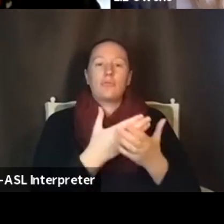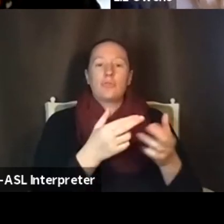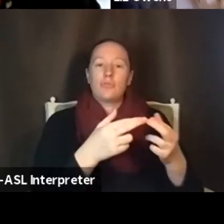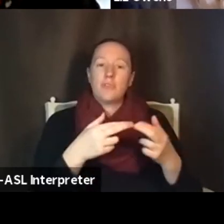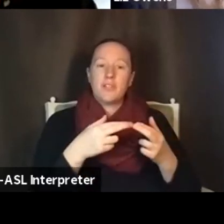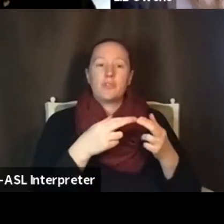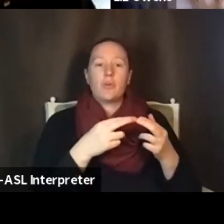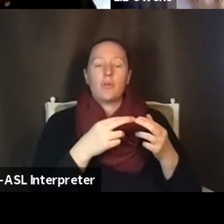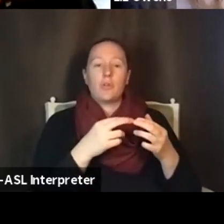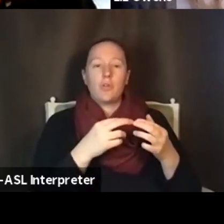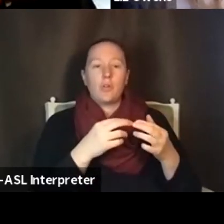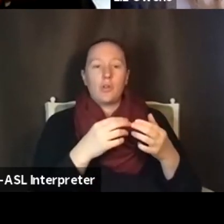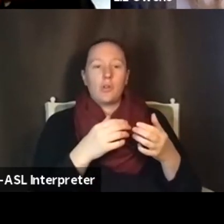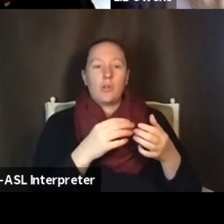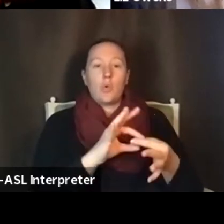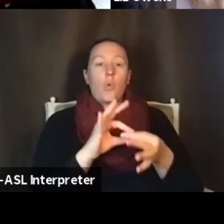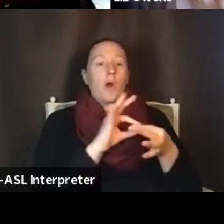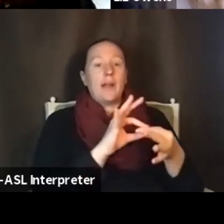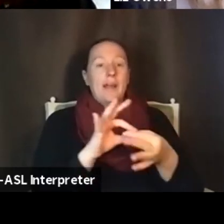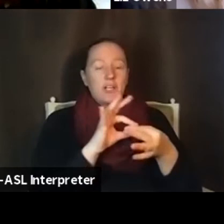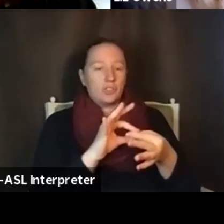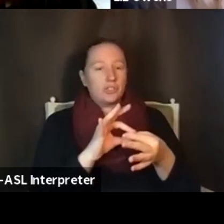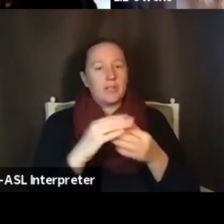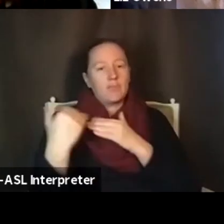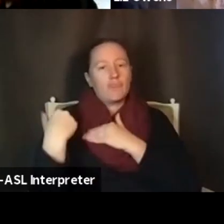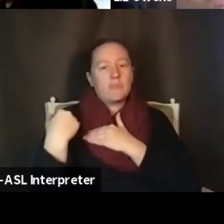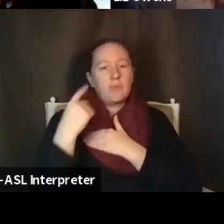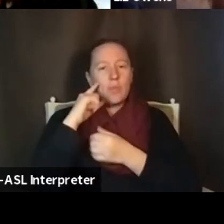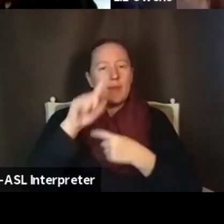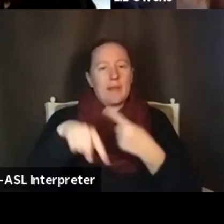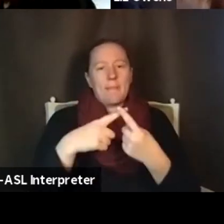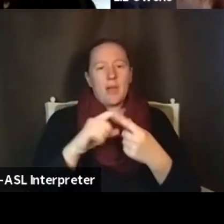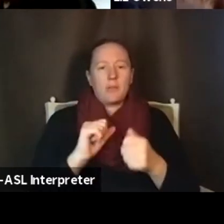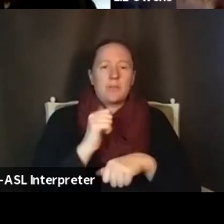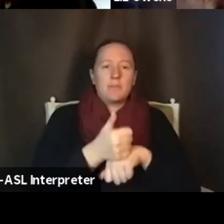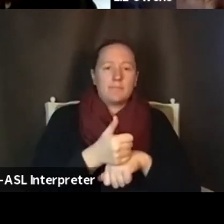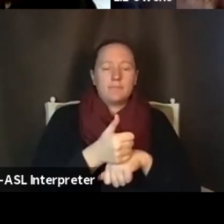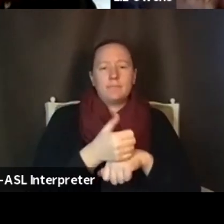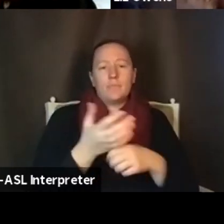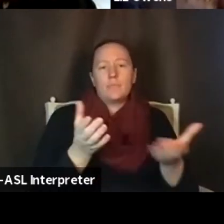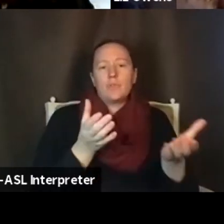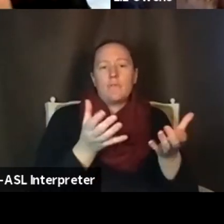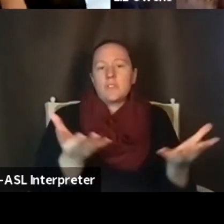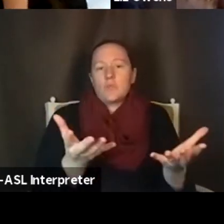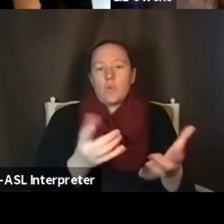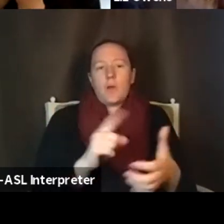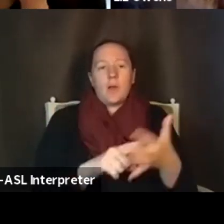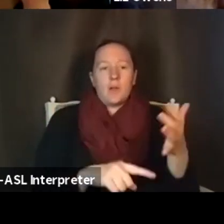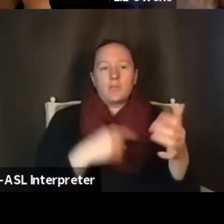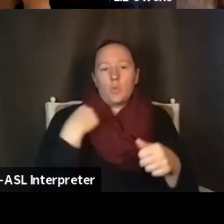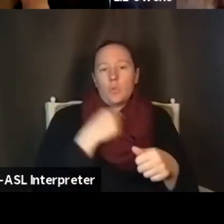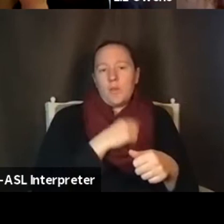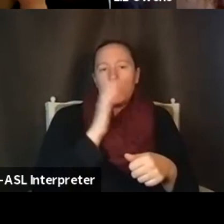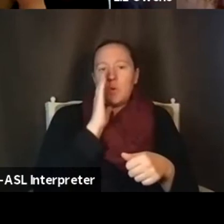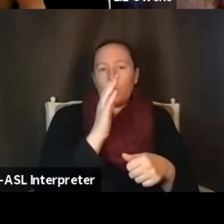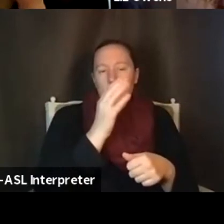coordination and responsibility to think about the set of services. So I think we can certainly put that on our radar and think